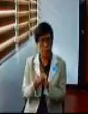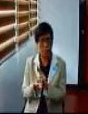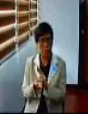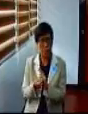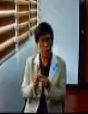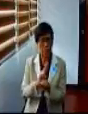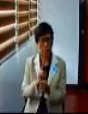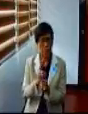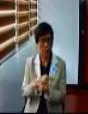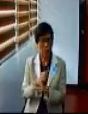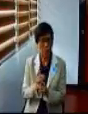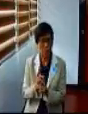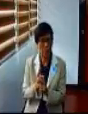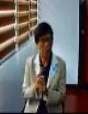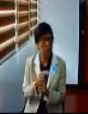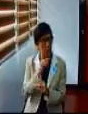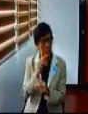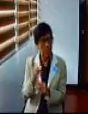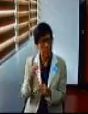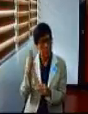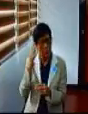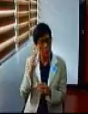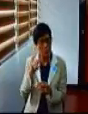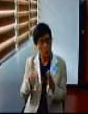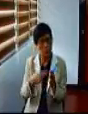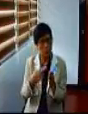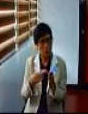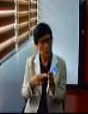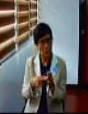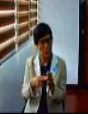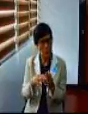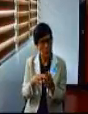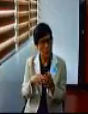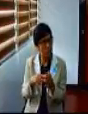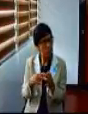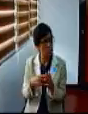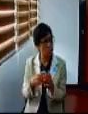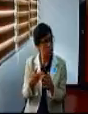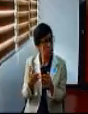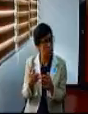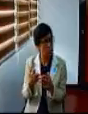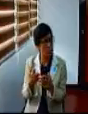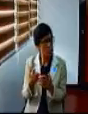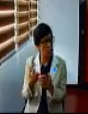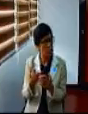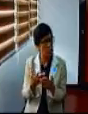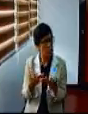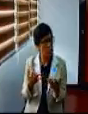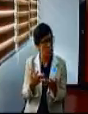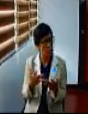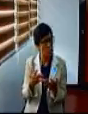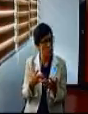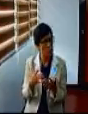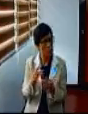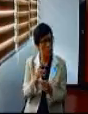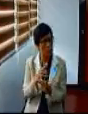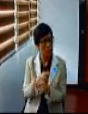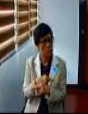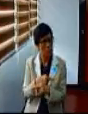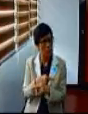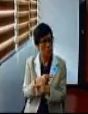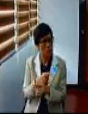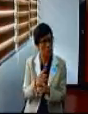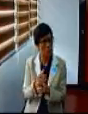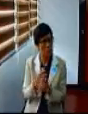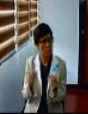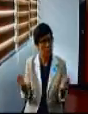knowing your role, your contribution, of course, means you are unable to redress the harm. Due diligence, therefore,